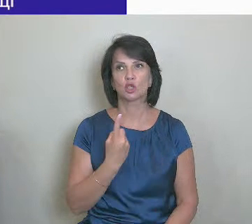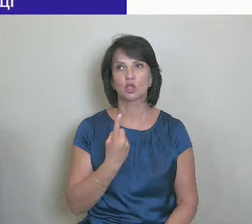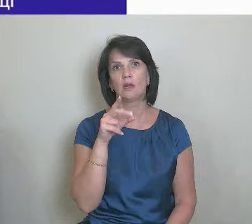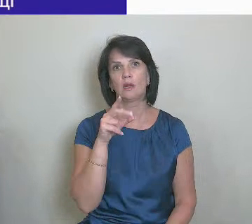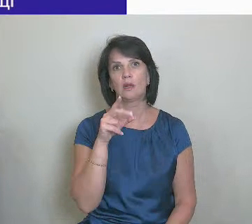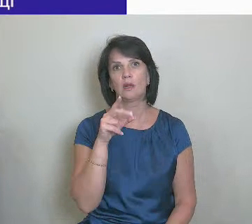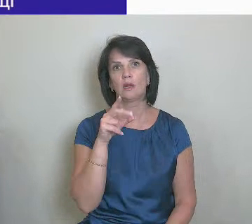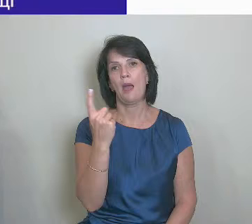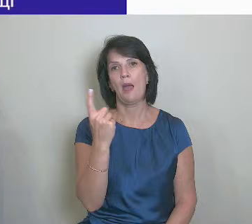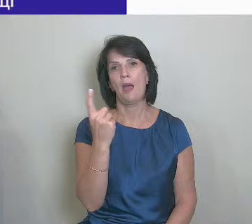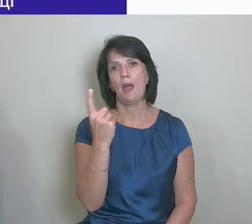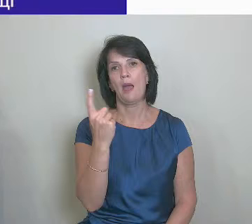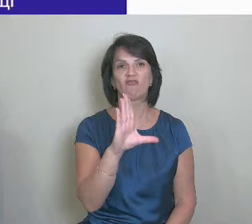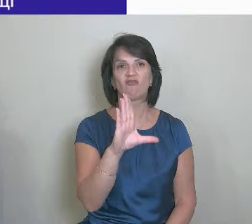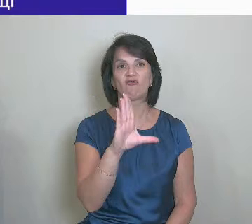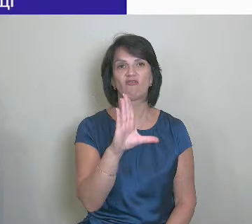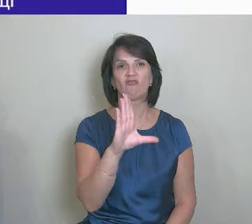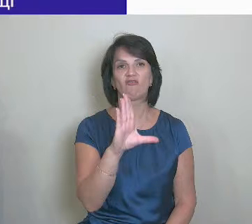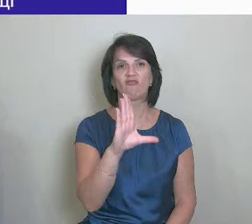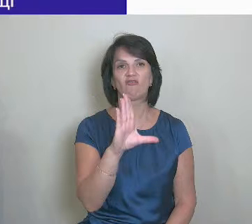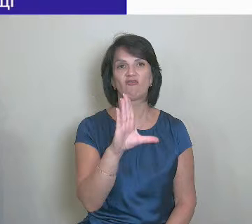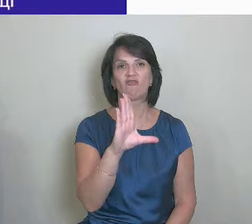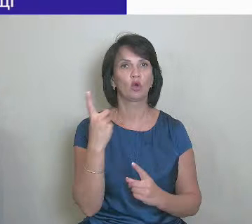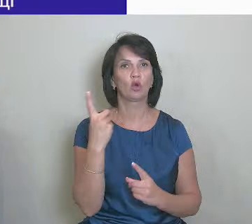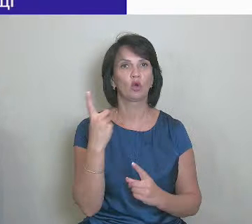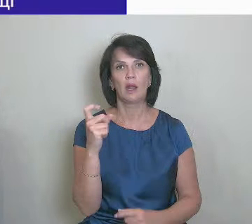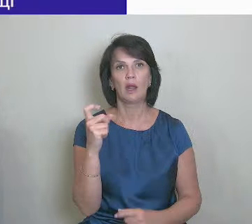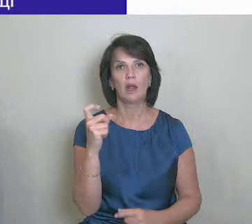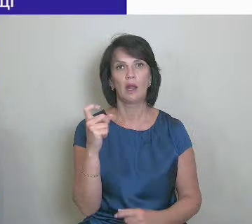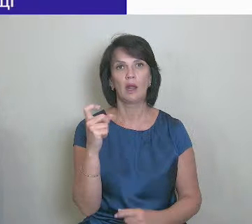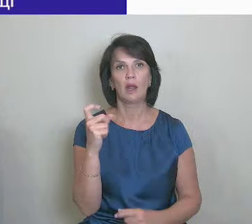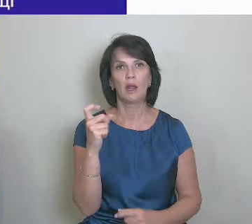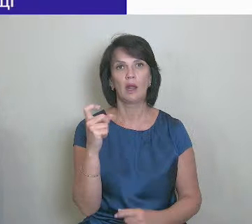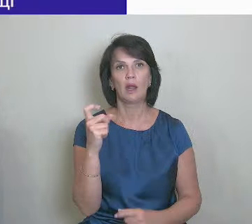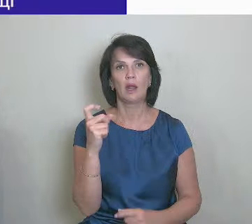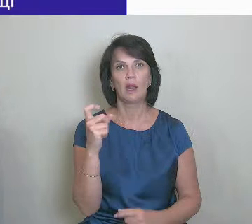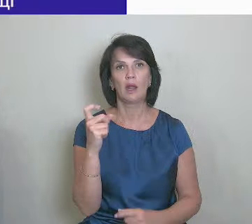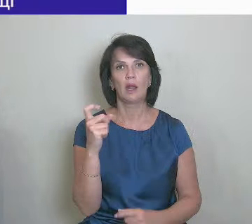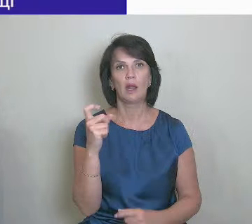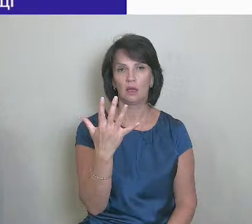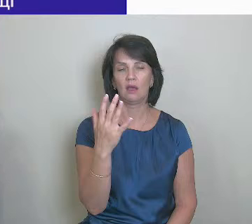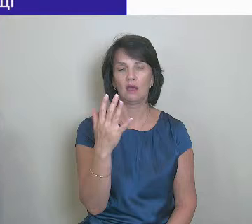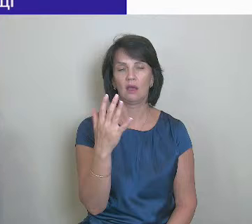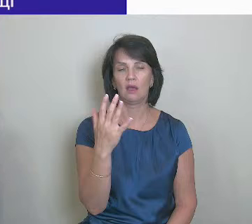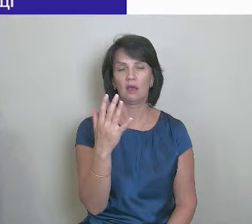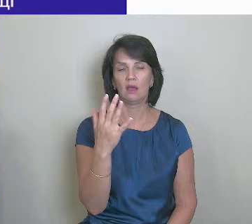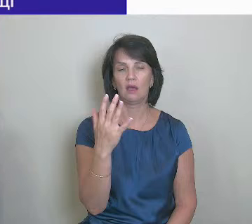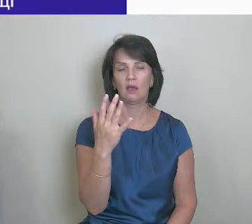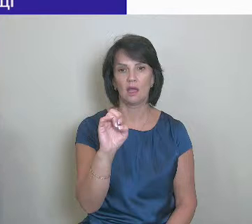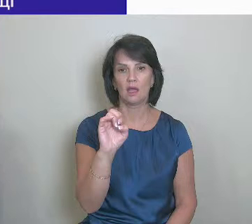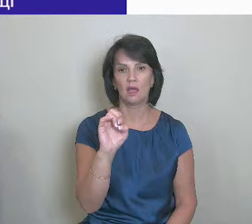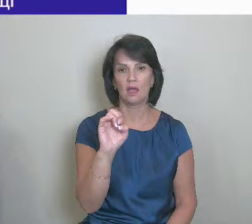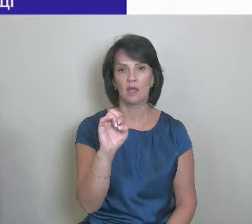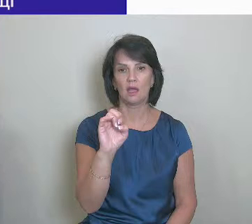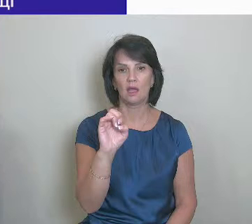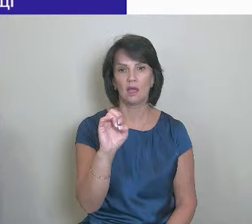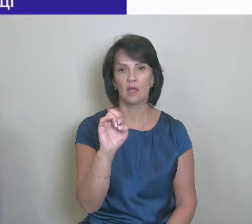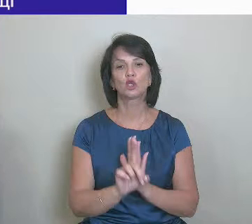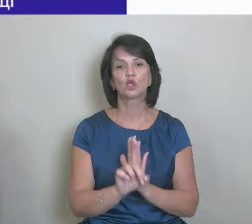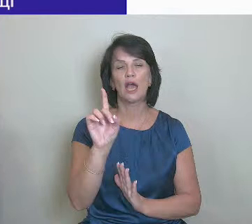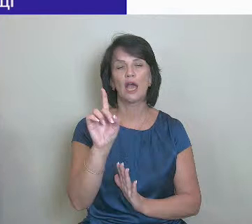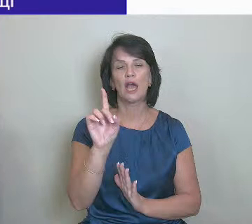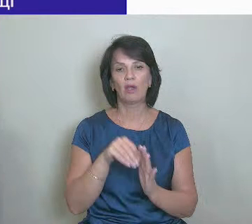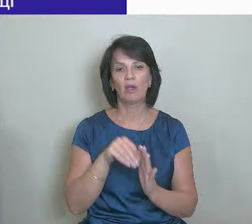or majoritarian, and as of September 1 they provide this information. They provide updated information as